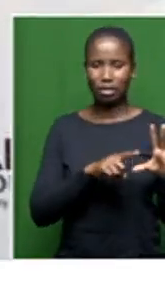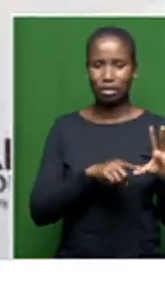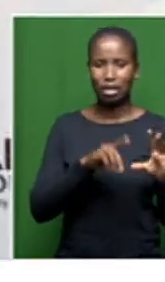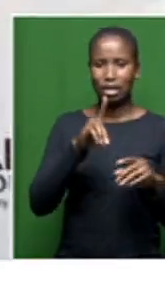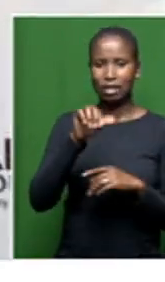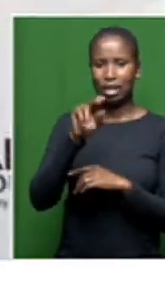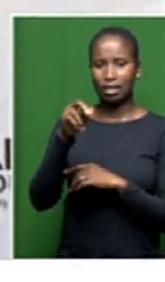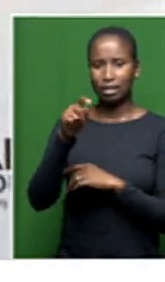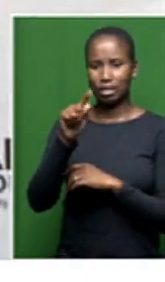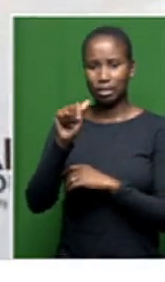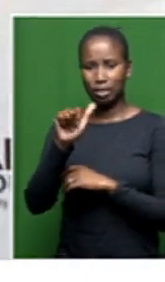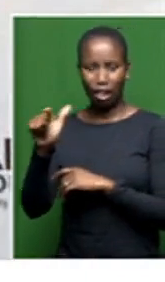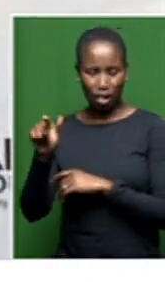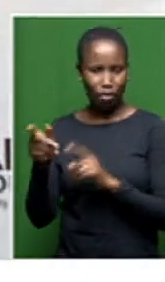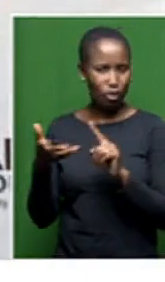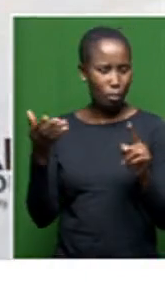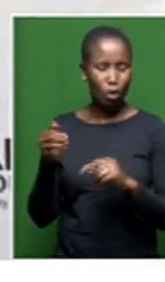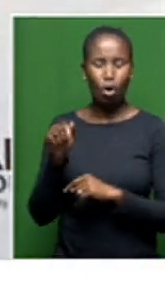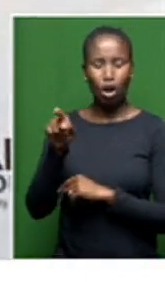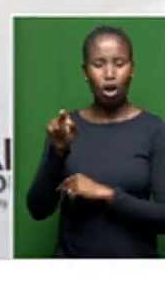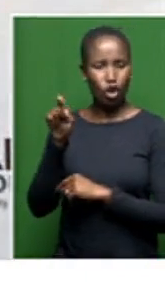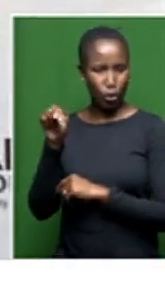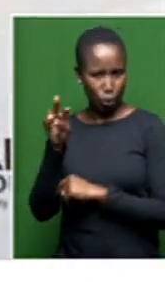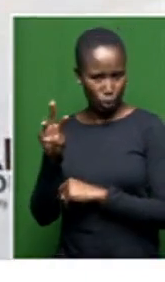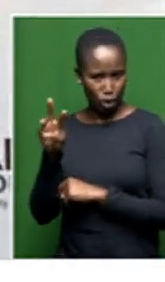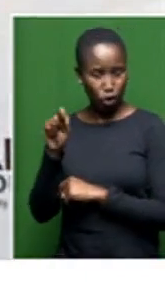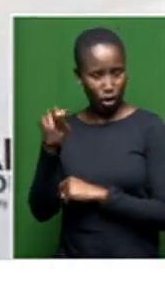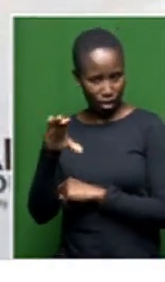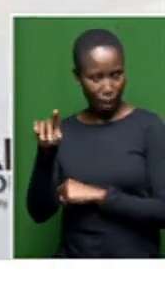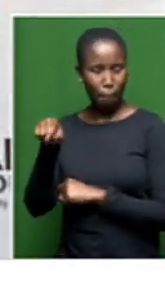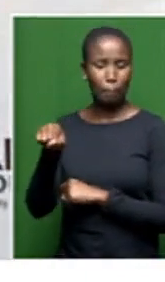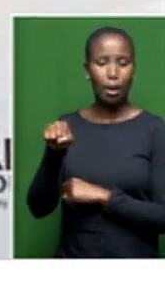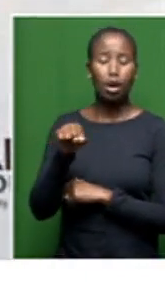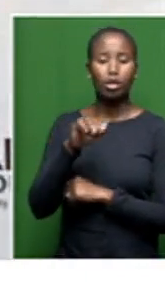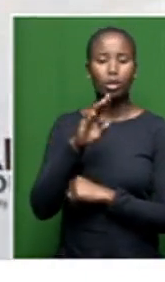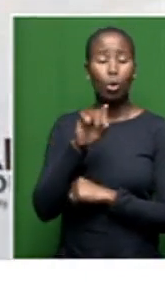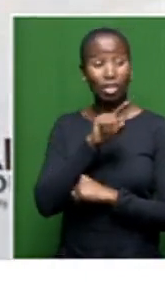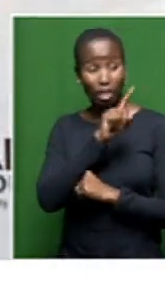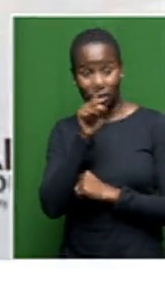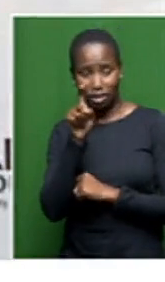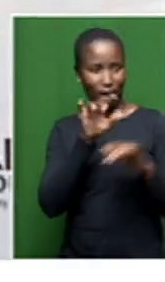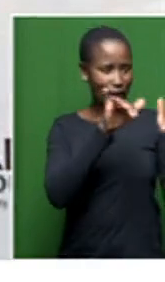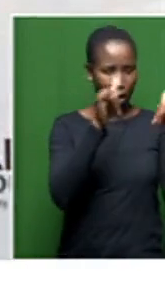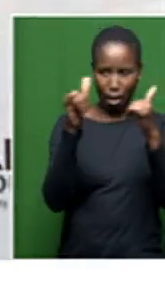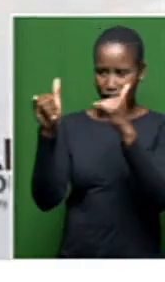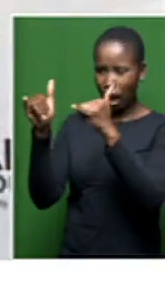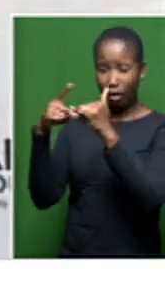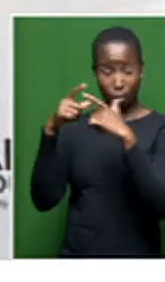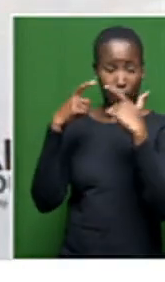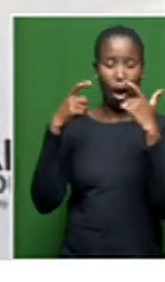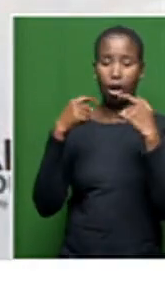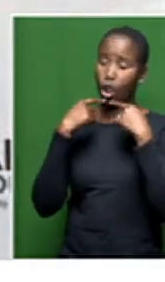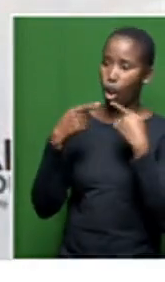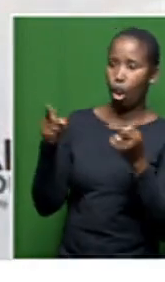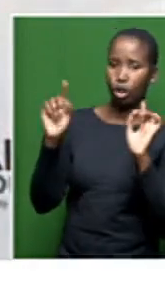those investments come to fruition, we track and sometimes often have some milestone launch event. Obviously, there are